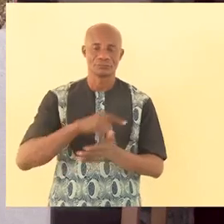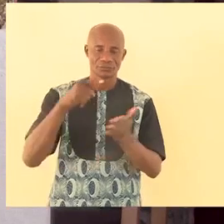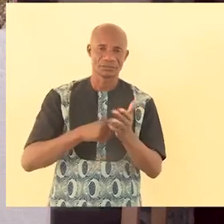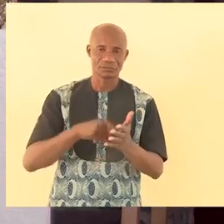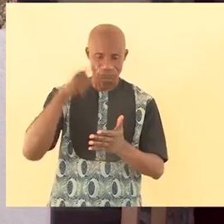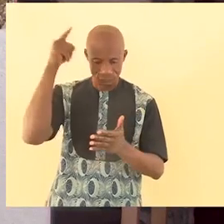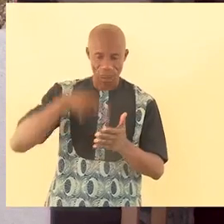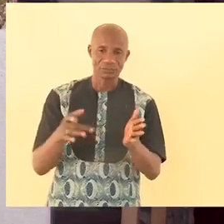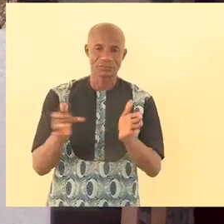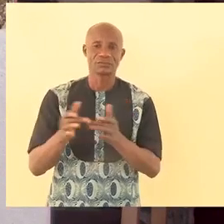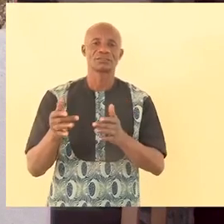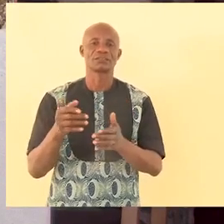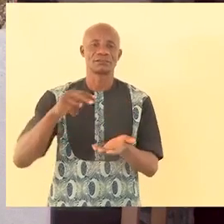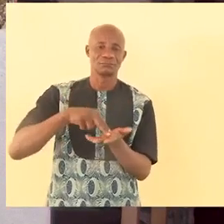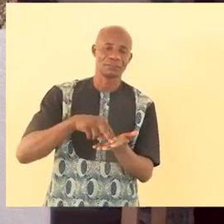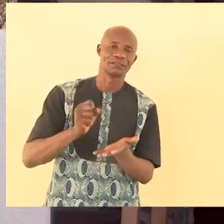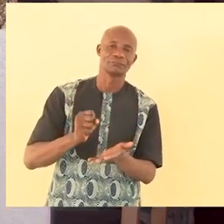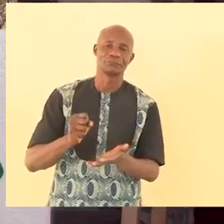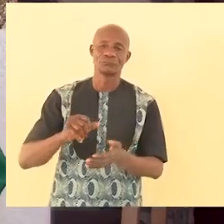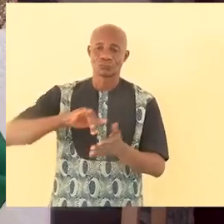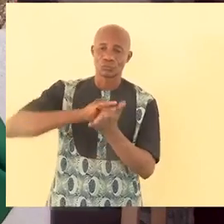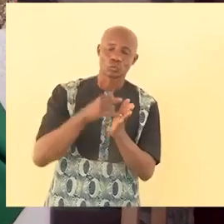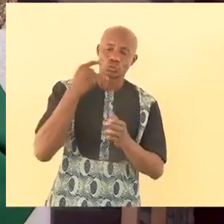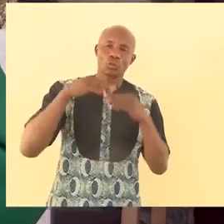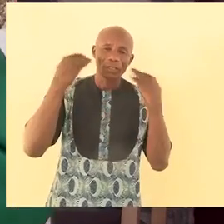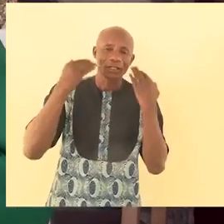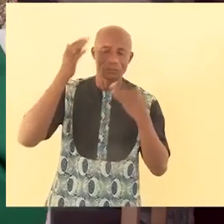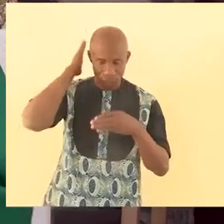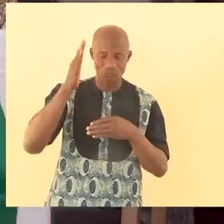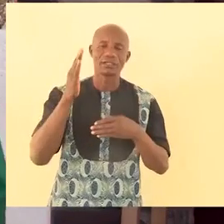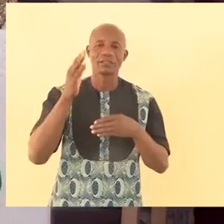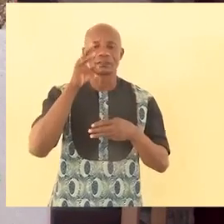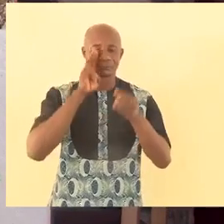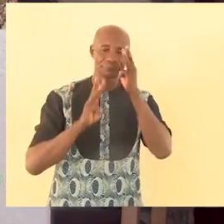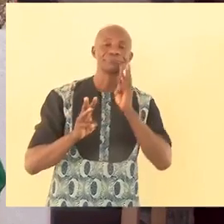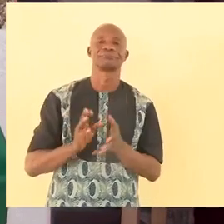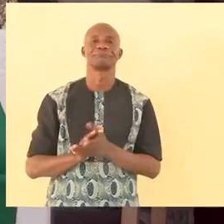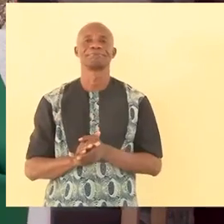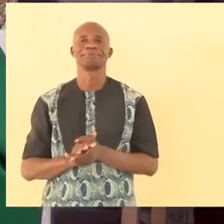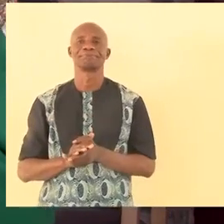This is what Jesus means. Those who laugh, you shall mourn.